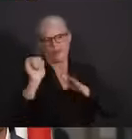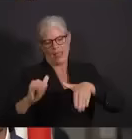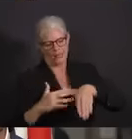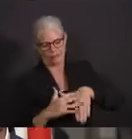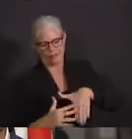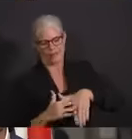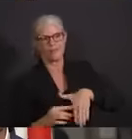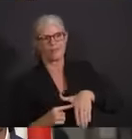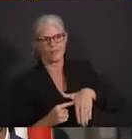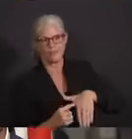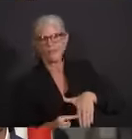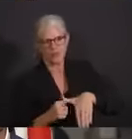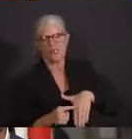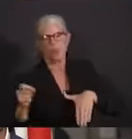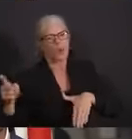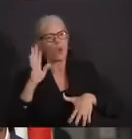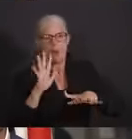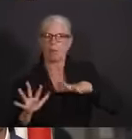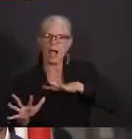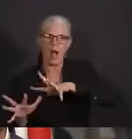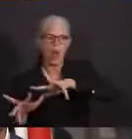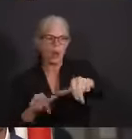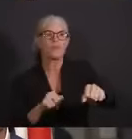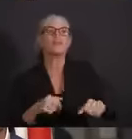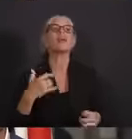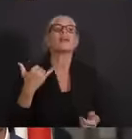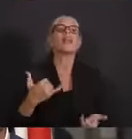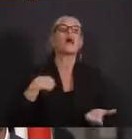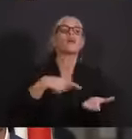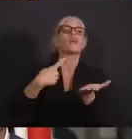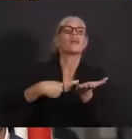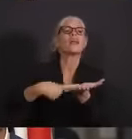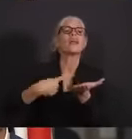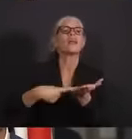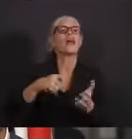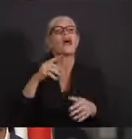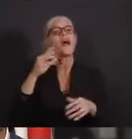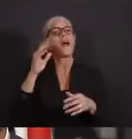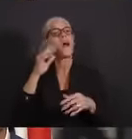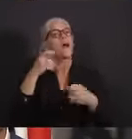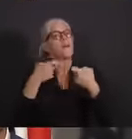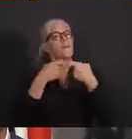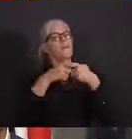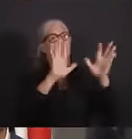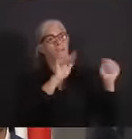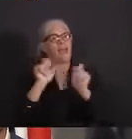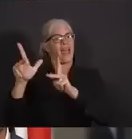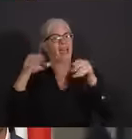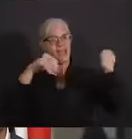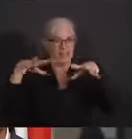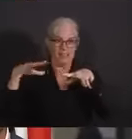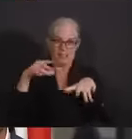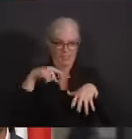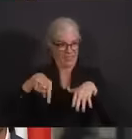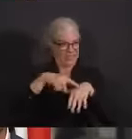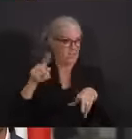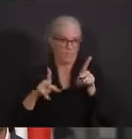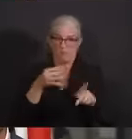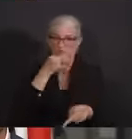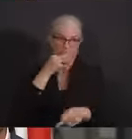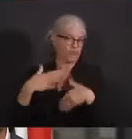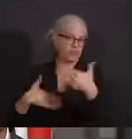storms very well. And so a lot of times when you're talking about power restoration, if you have the people there and you go quick, you can potentially